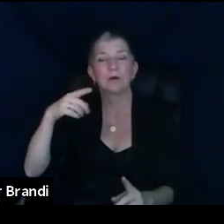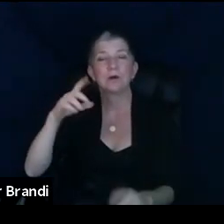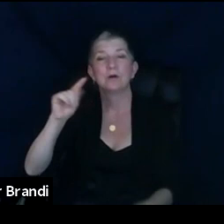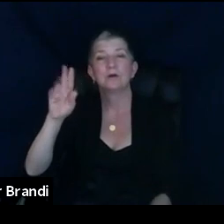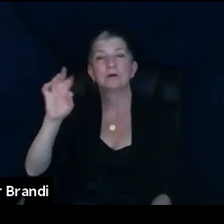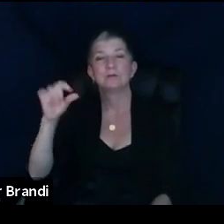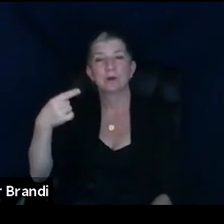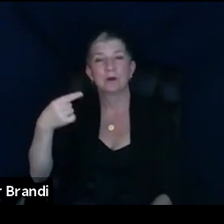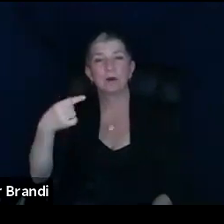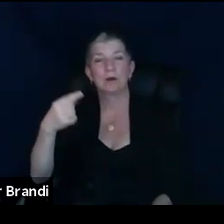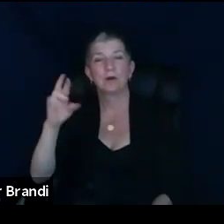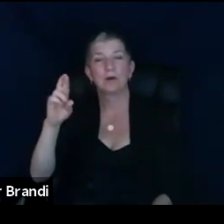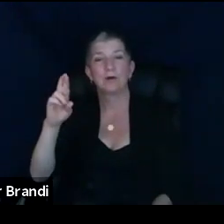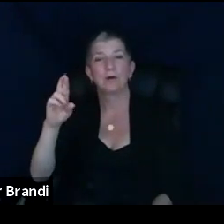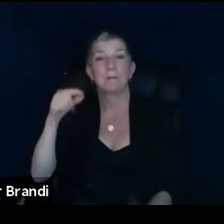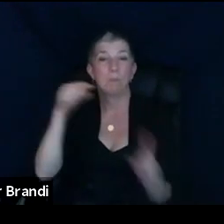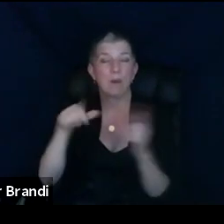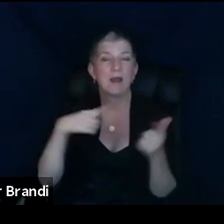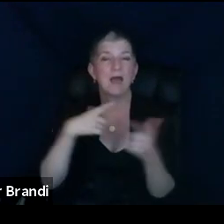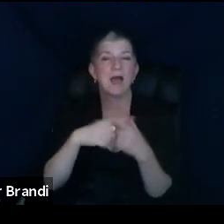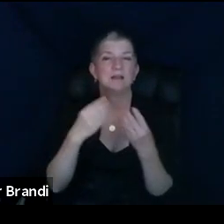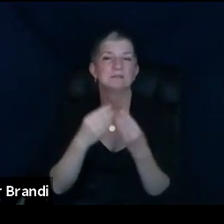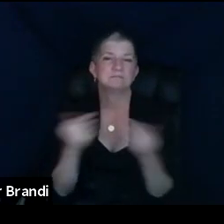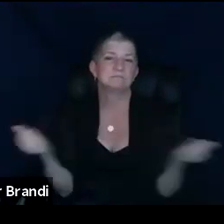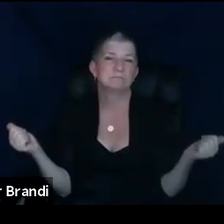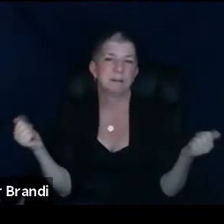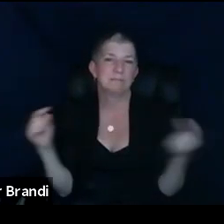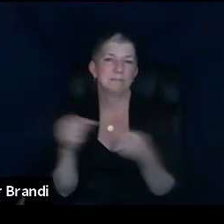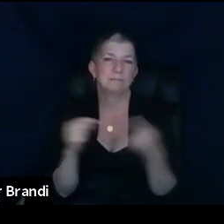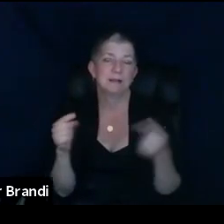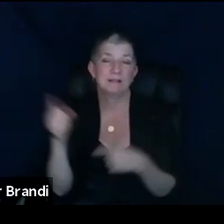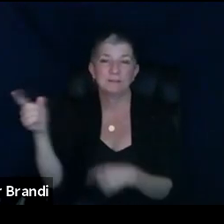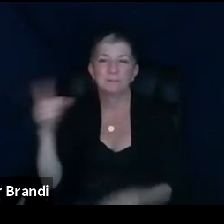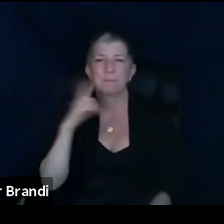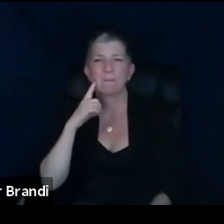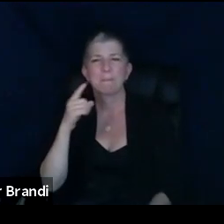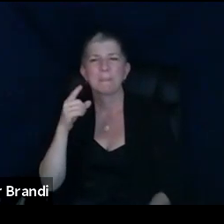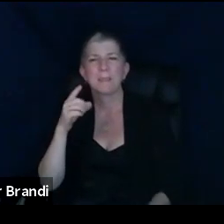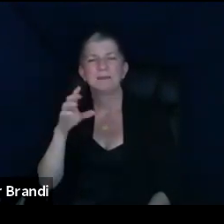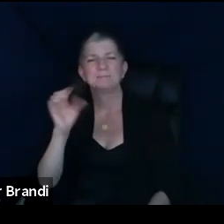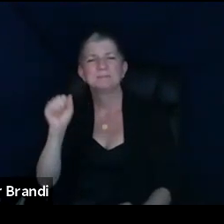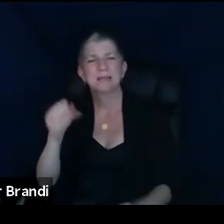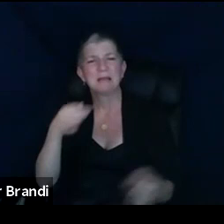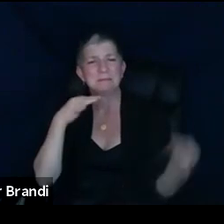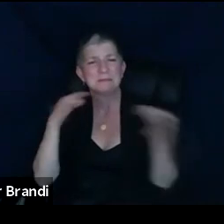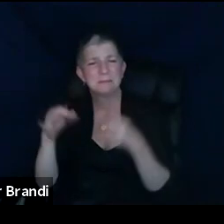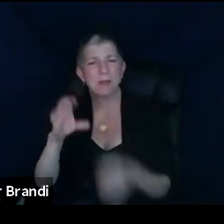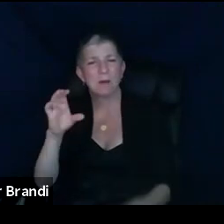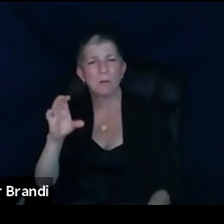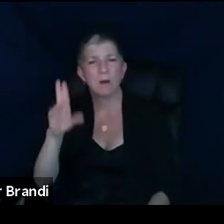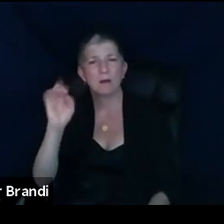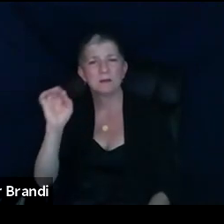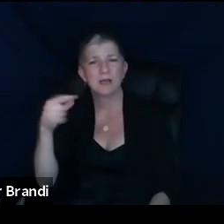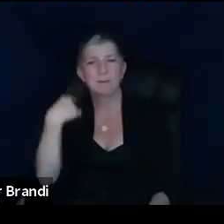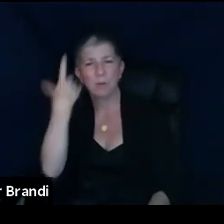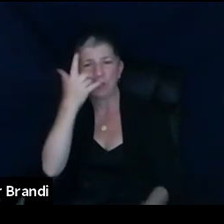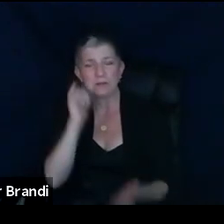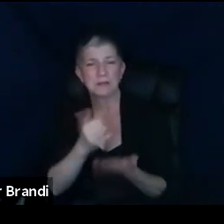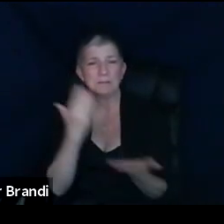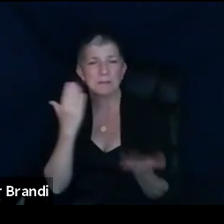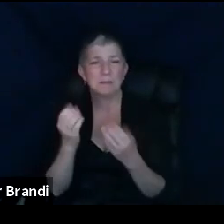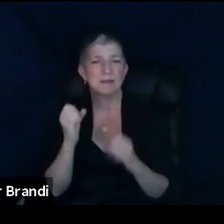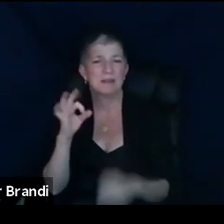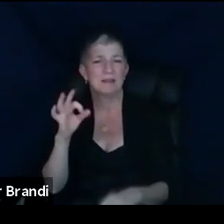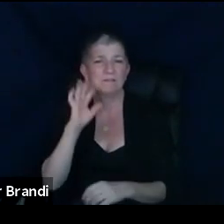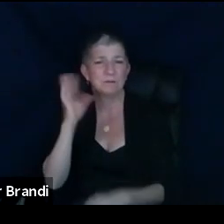relief. Antoinette, can you talk about what cupping looks like specifically for somebody who might not have seen it before?